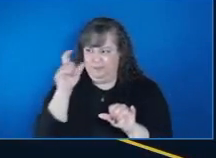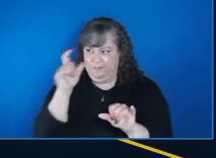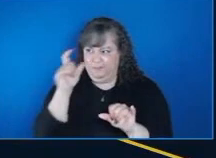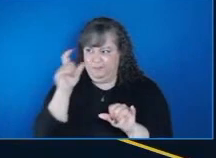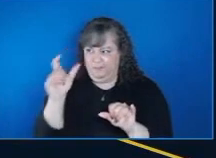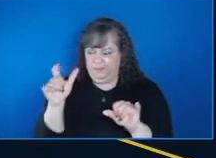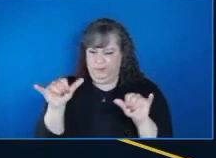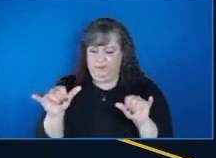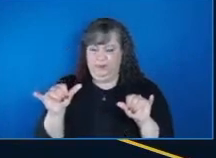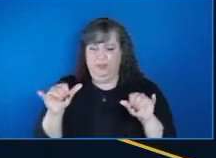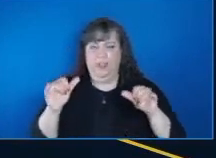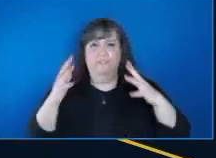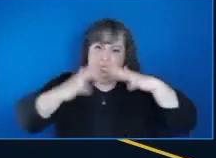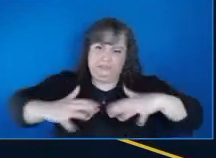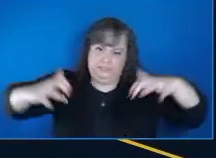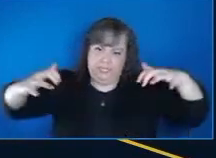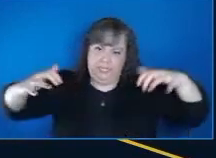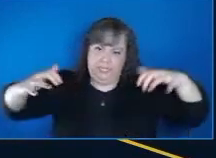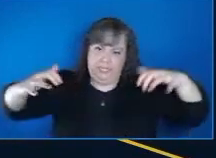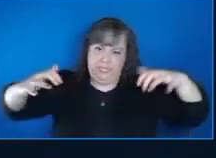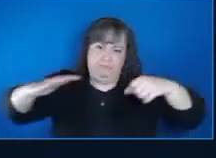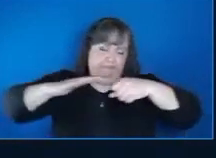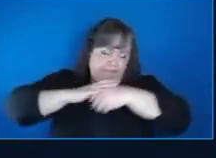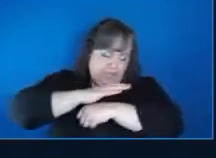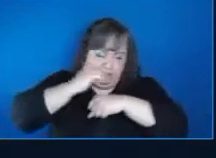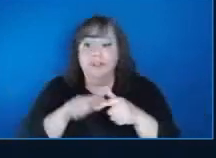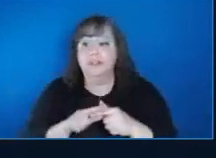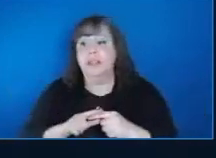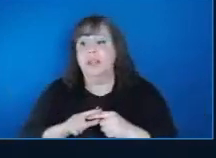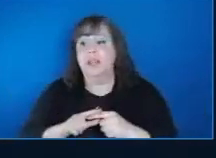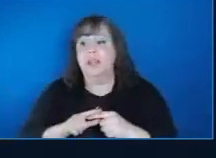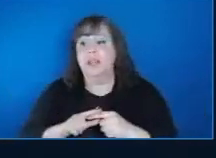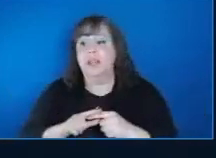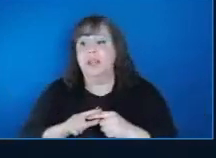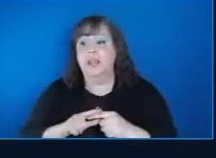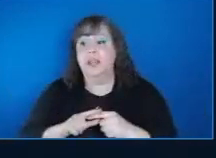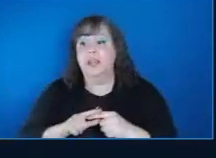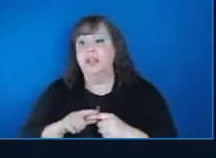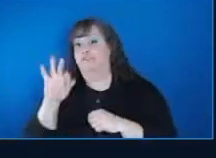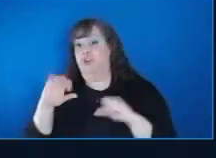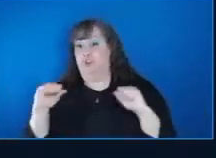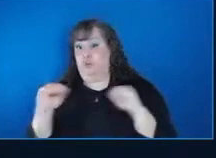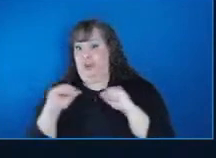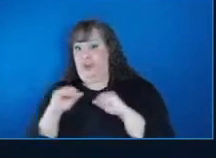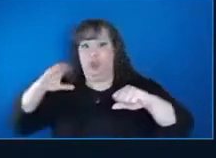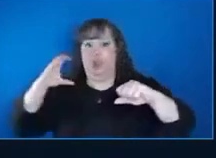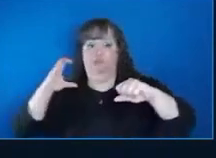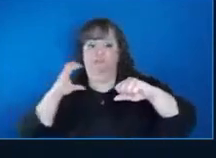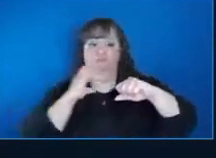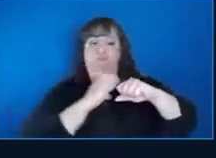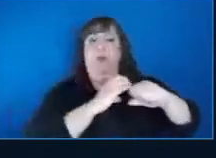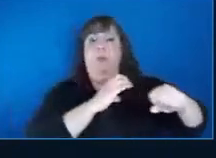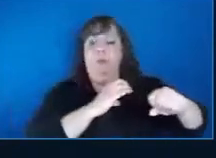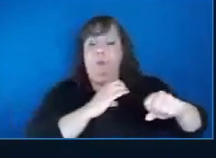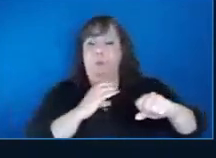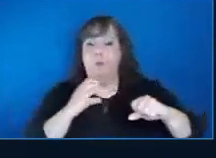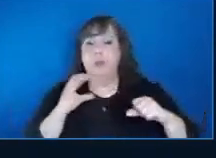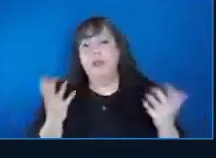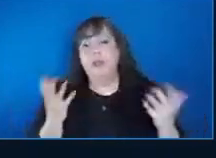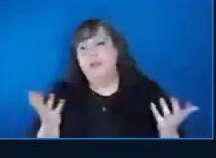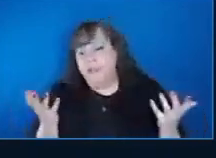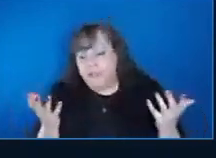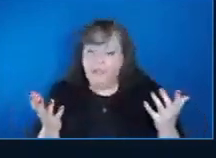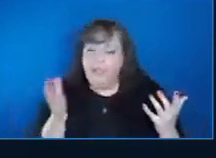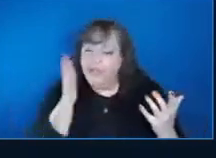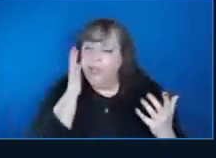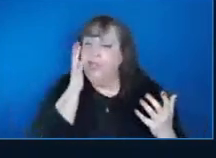that's full of rocks, and then you take a refrigerator and you ram that refrigerator into that big pile of rocks. So it's going to make a